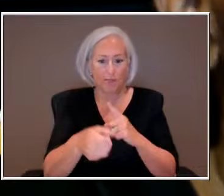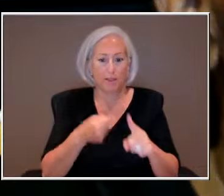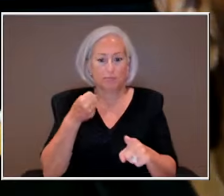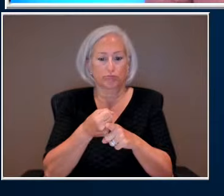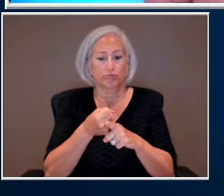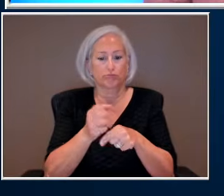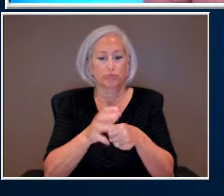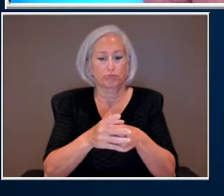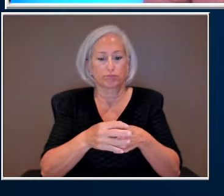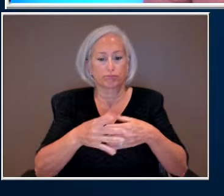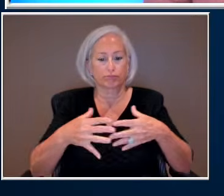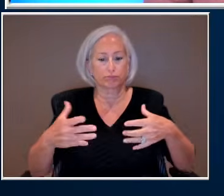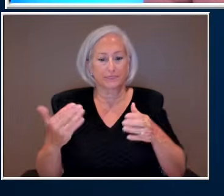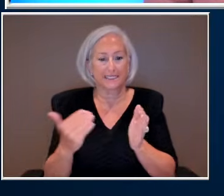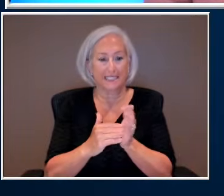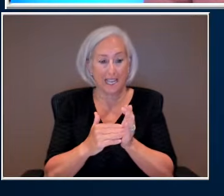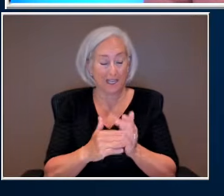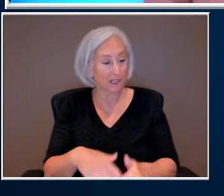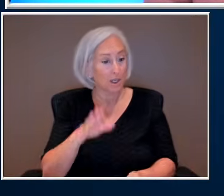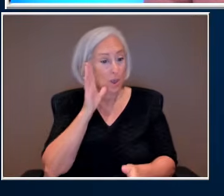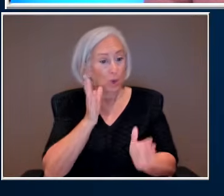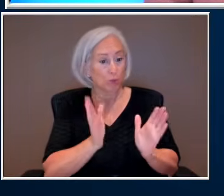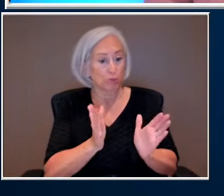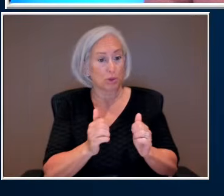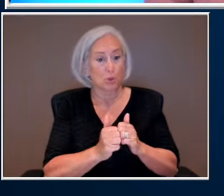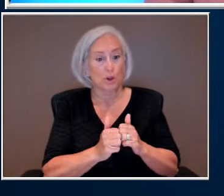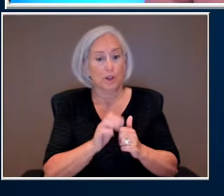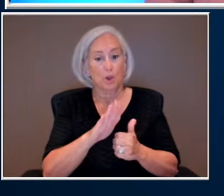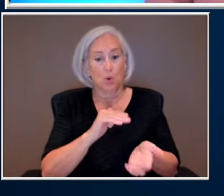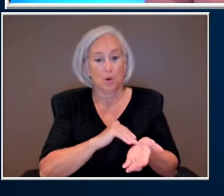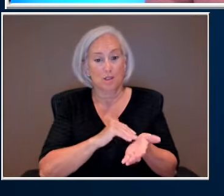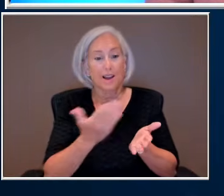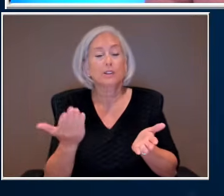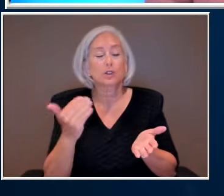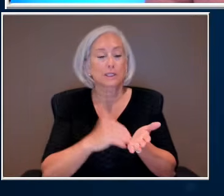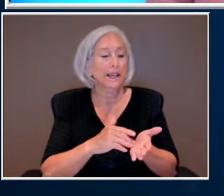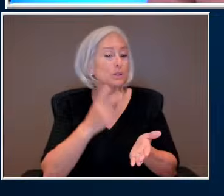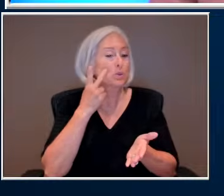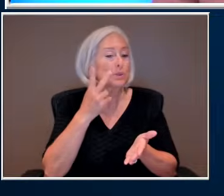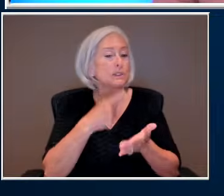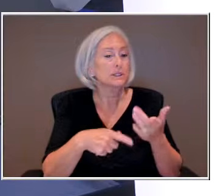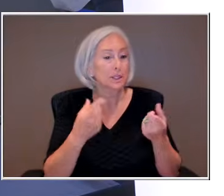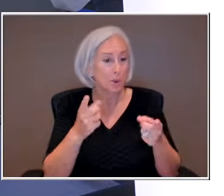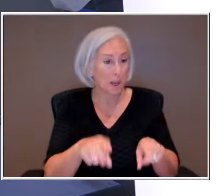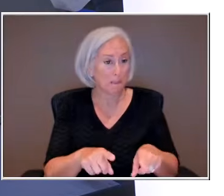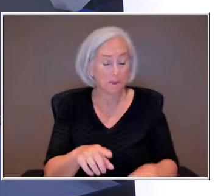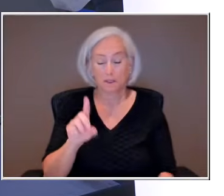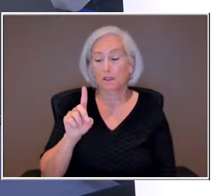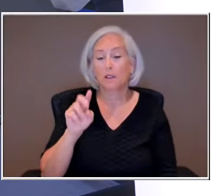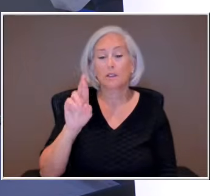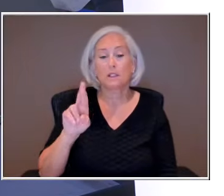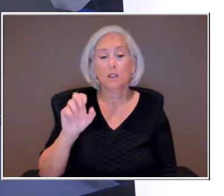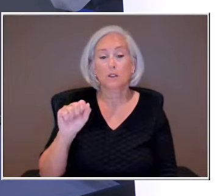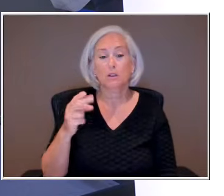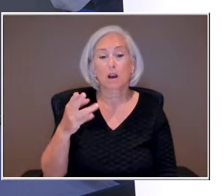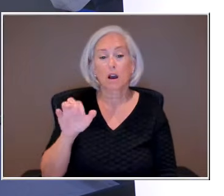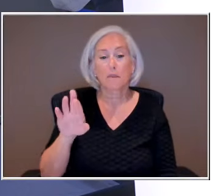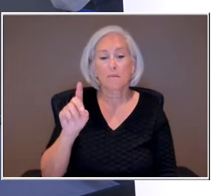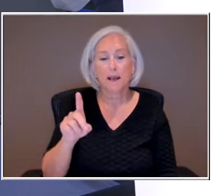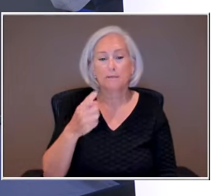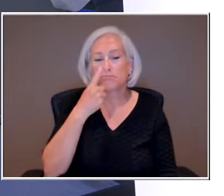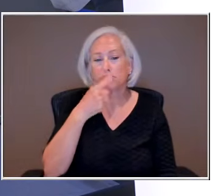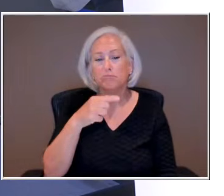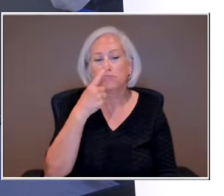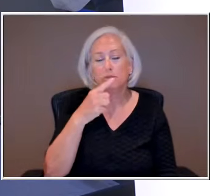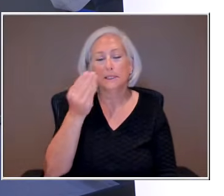Well, we're going to talk to your doctors a little bit more just to kind of understand exactly what happened. And Dr. Med, tell us a little bit about Richard's cancer when he first